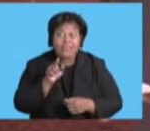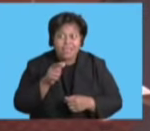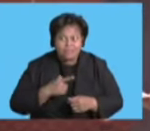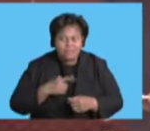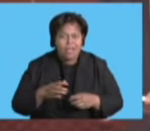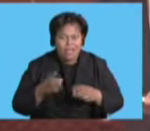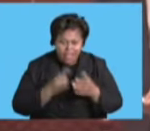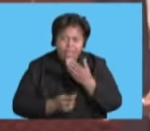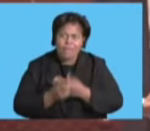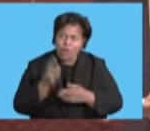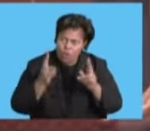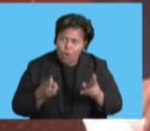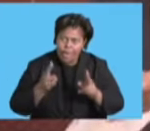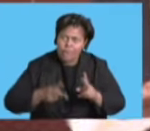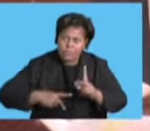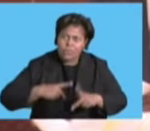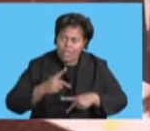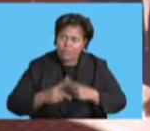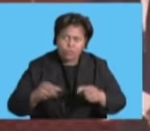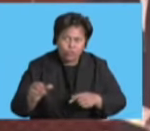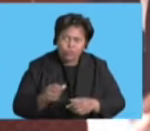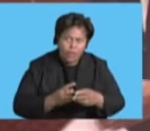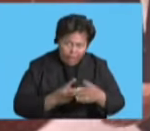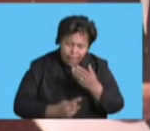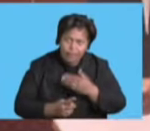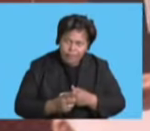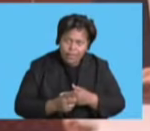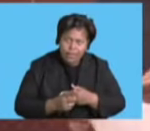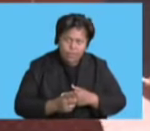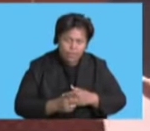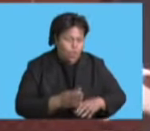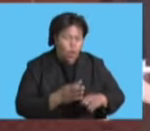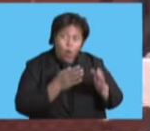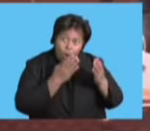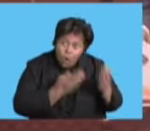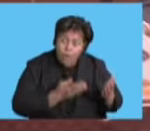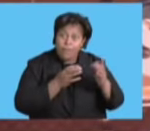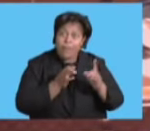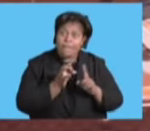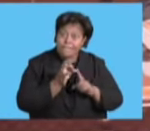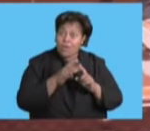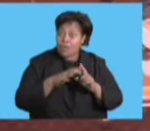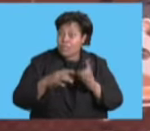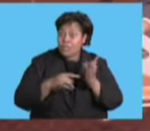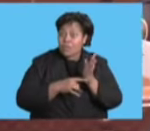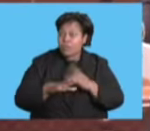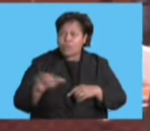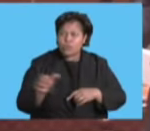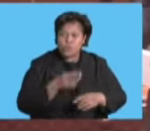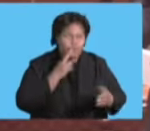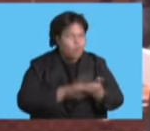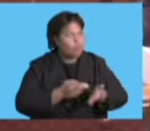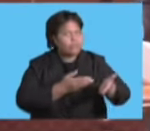procedure should happen, that the Honourable Tikoduadua puts it in a report to whatever authorities he thinks the report